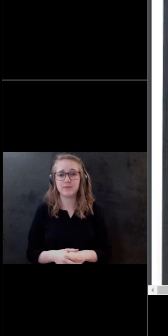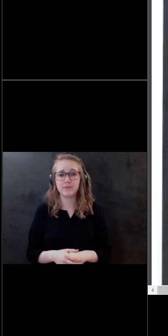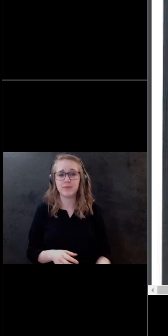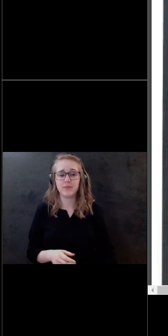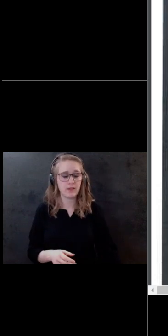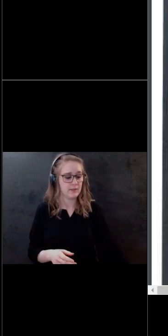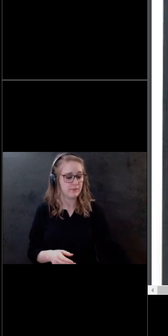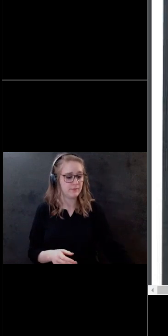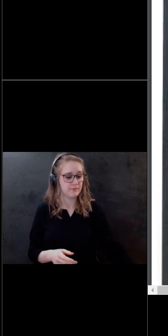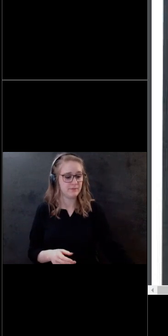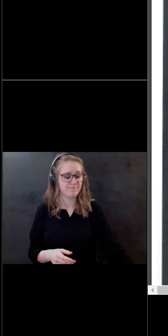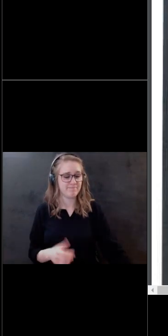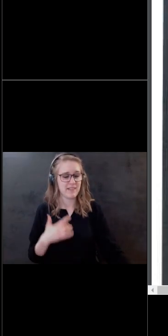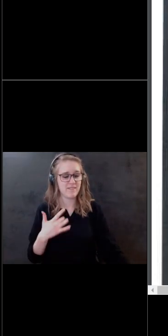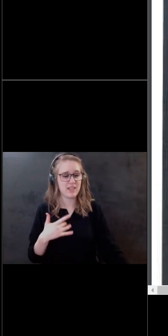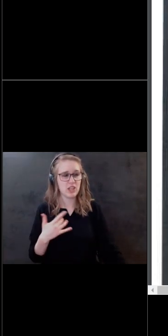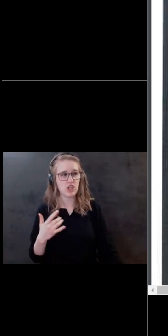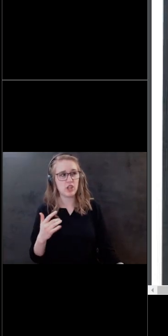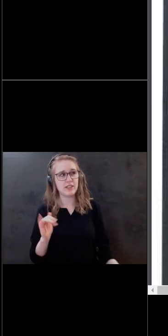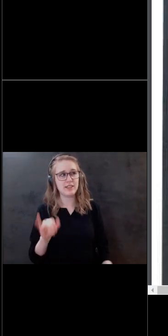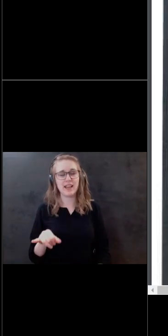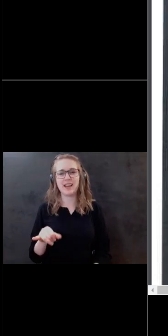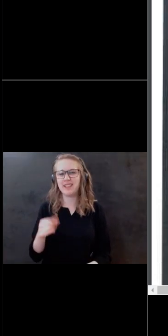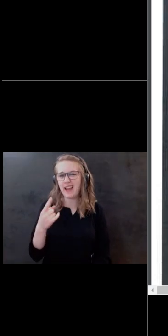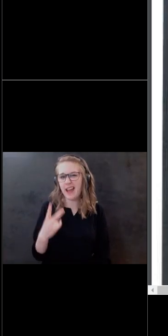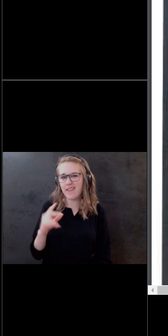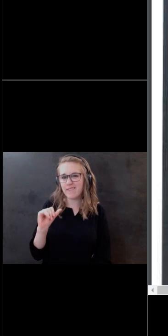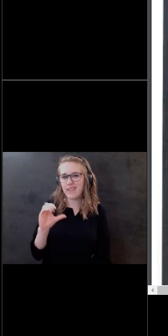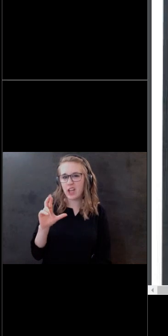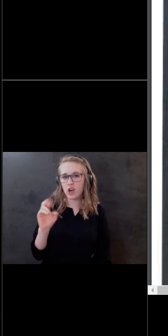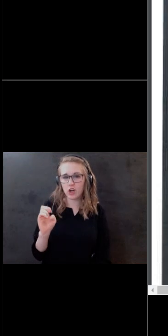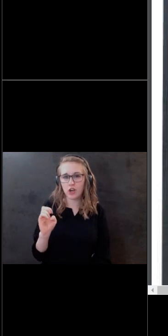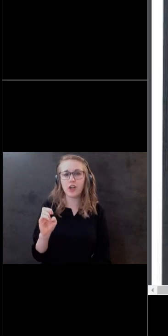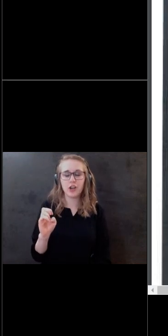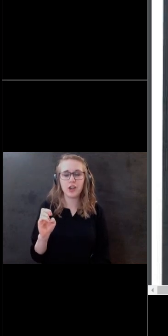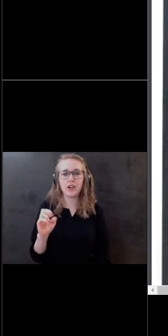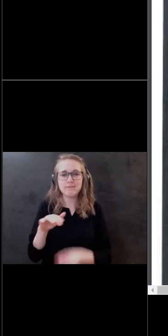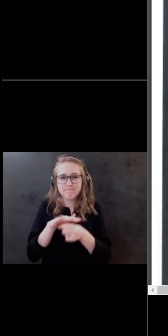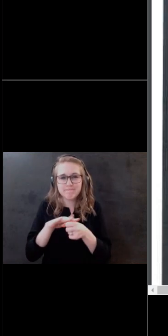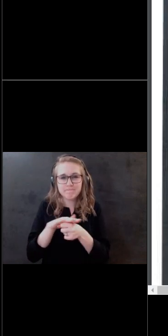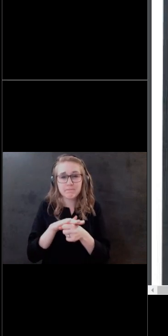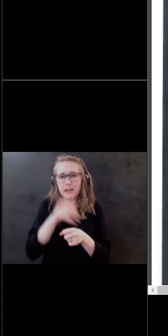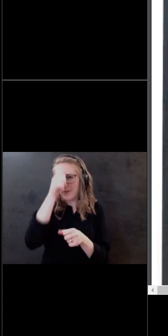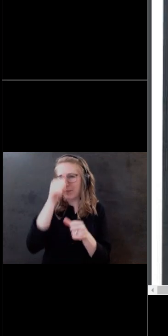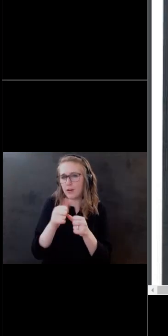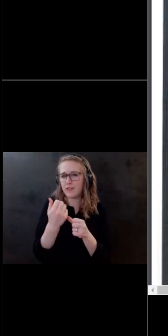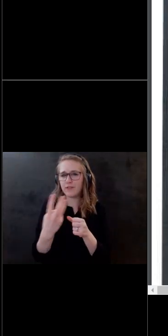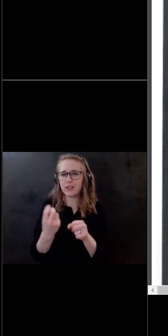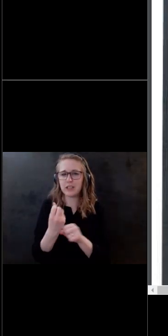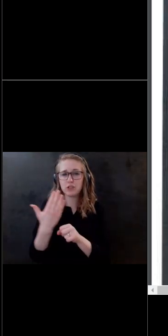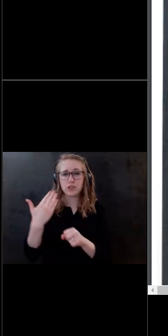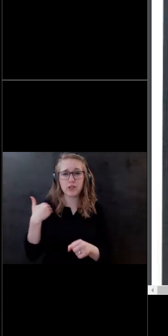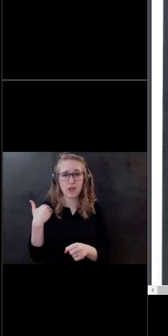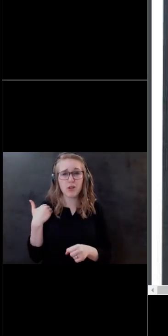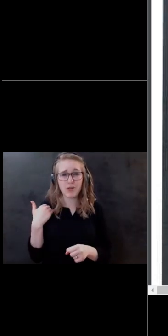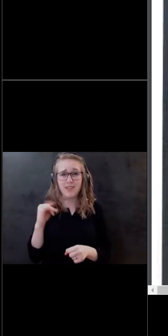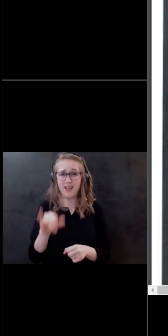I feel that the little half acre, if I recall a few years ago, originally that